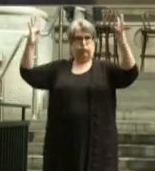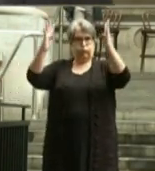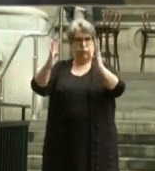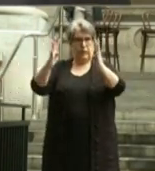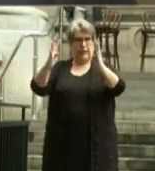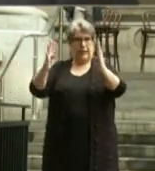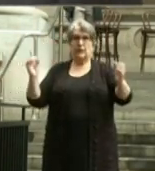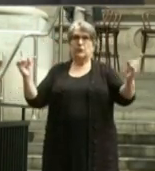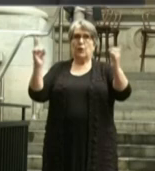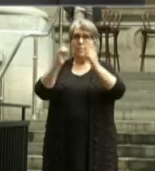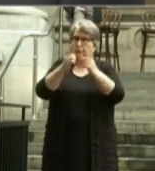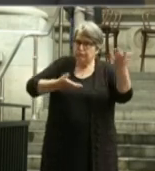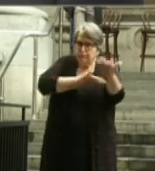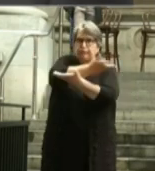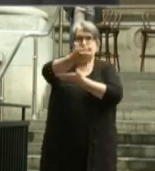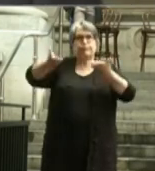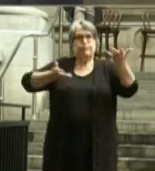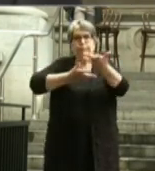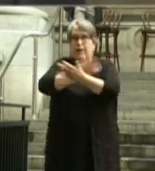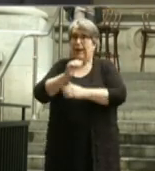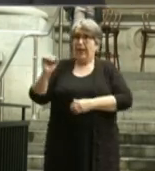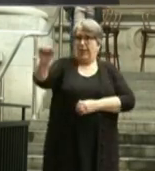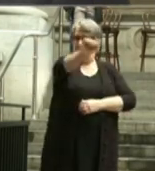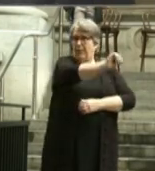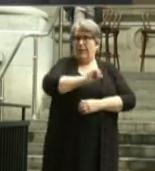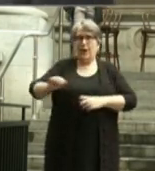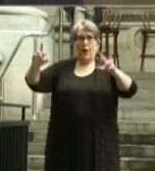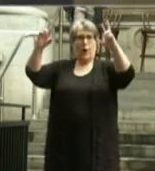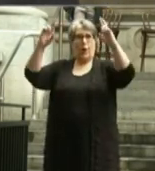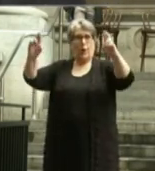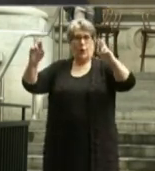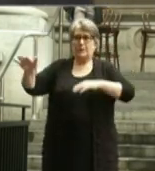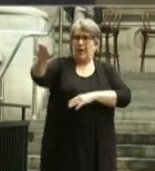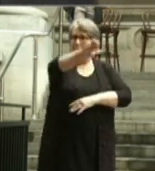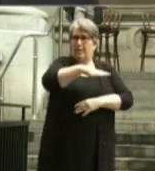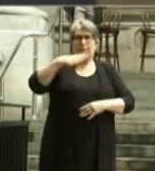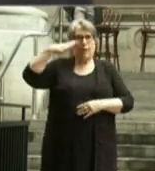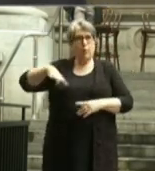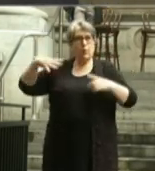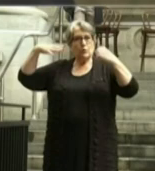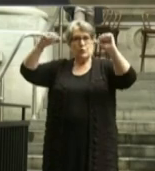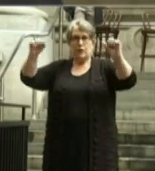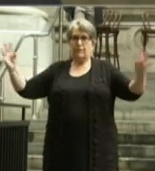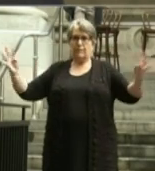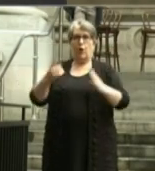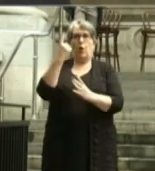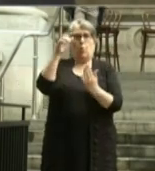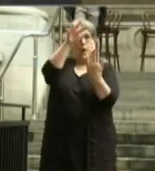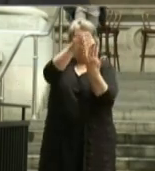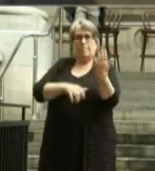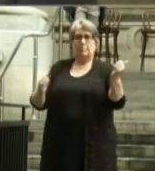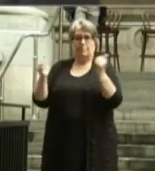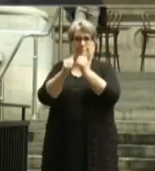together to consolidate all of their hopes, their aspirations, into one